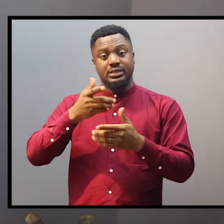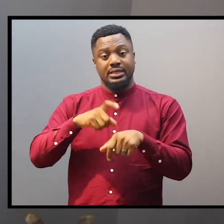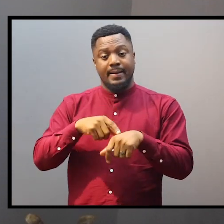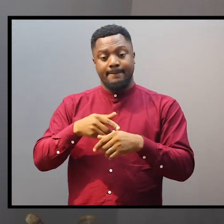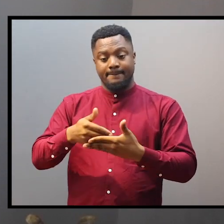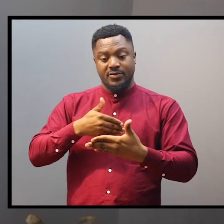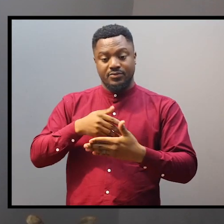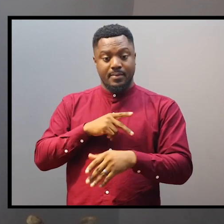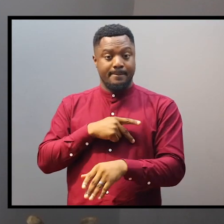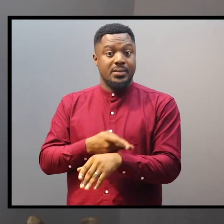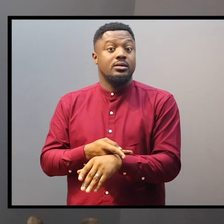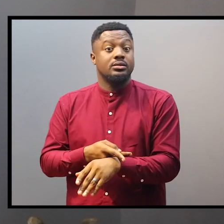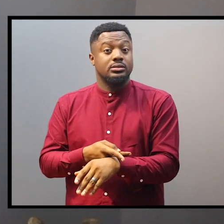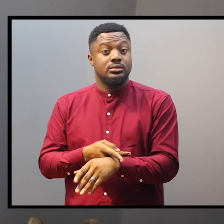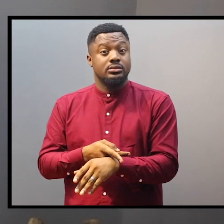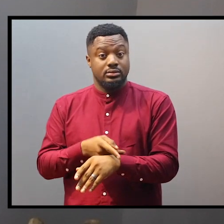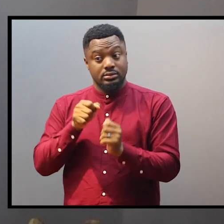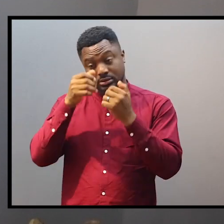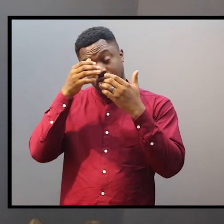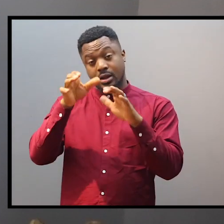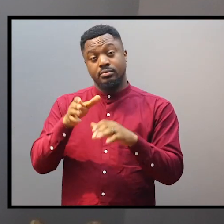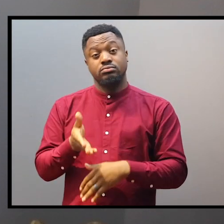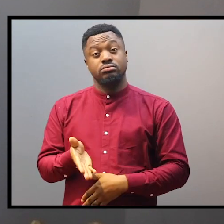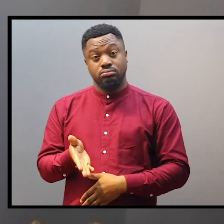pre-conception. So even before the